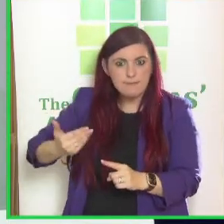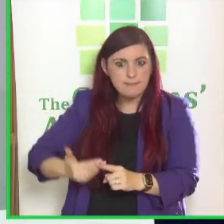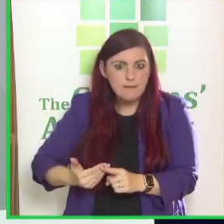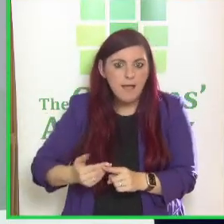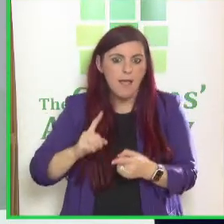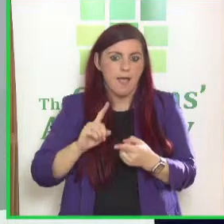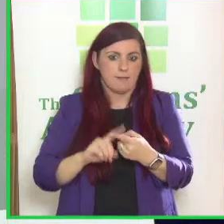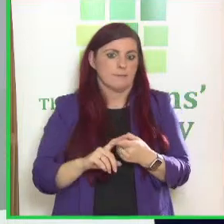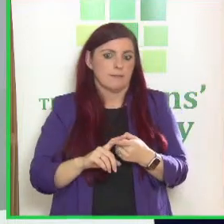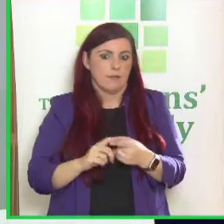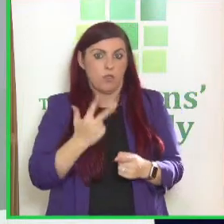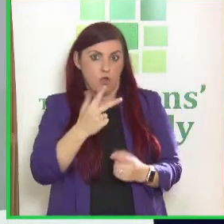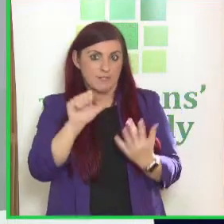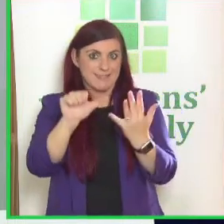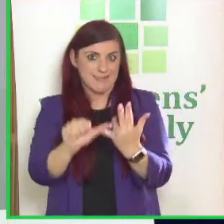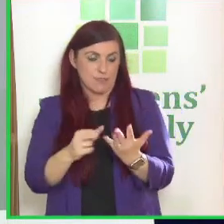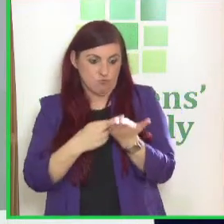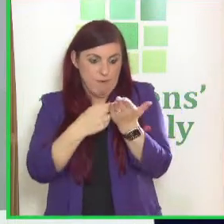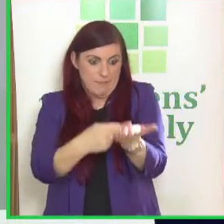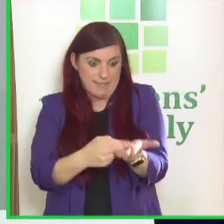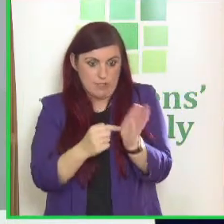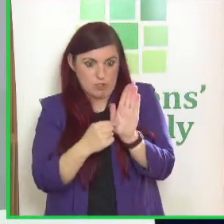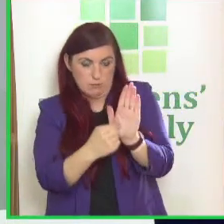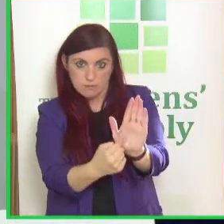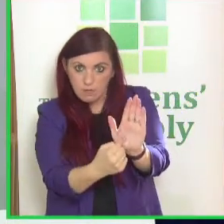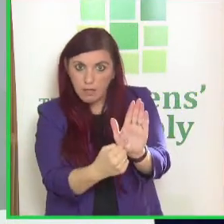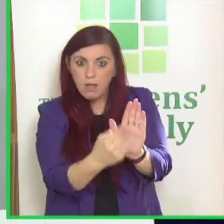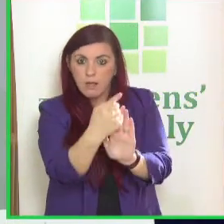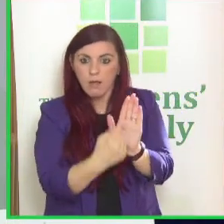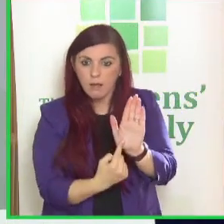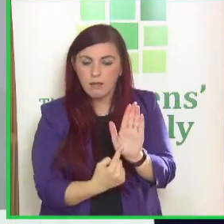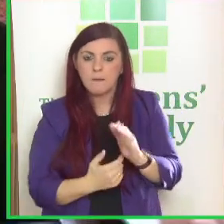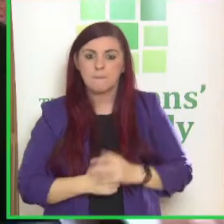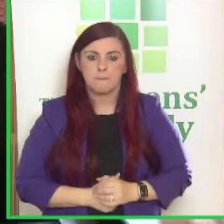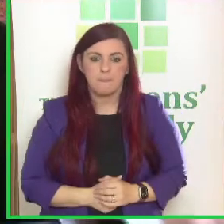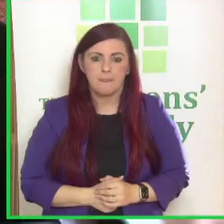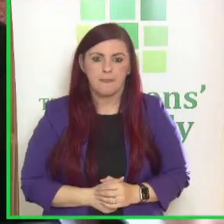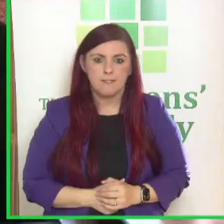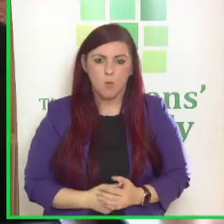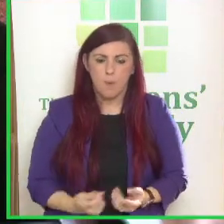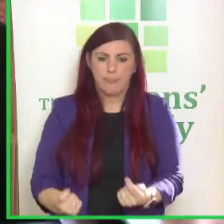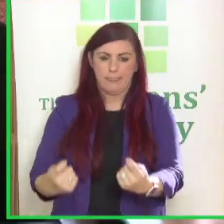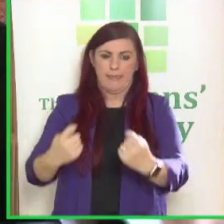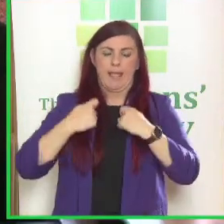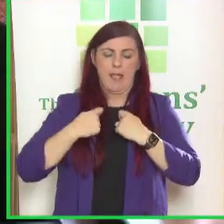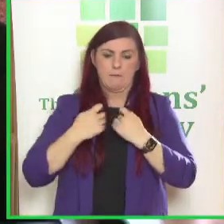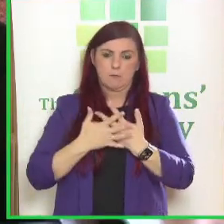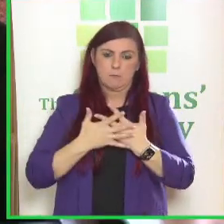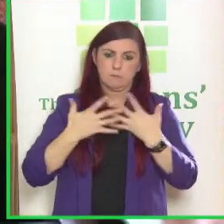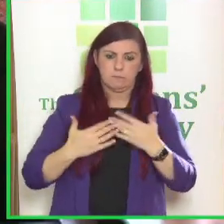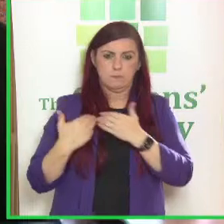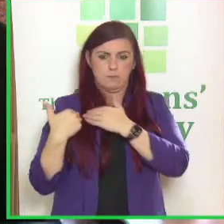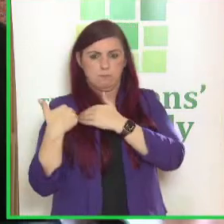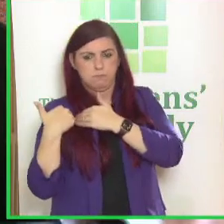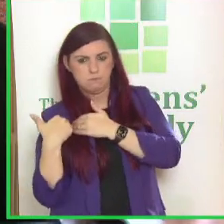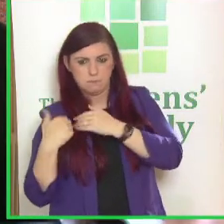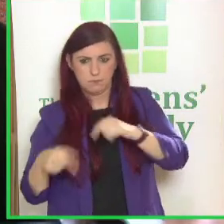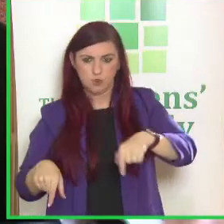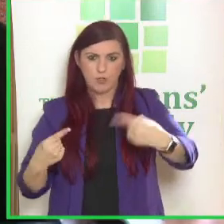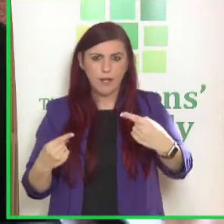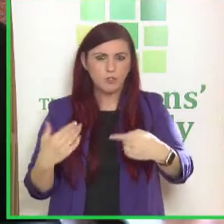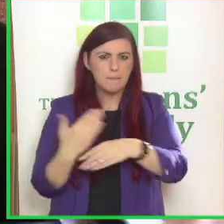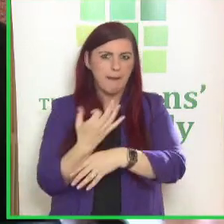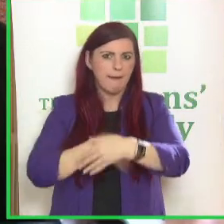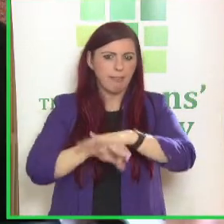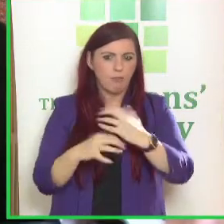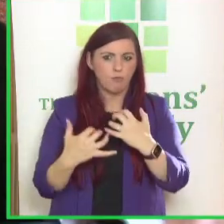36 recommendations that's in the report and set out. We were given quite an important task and challenge by the Oireachtas, set out